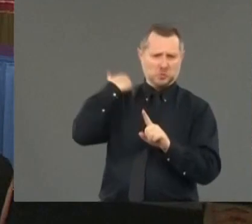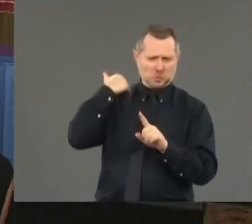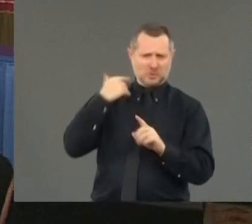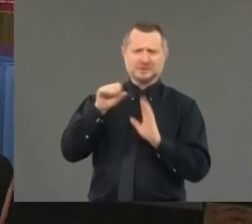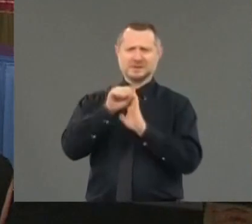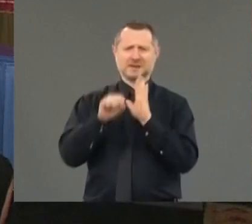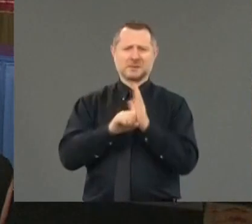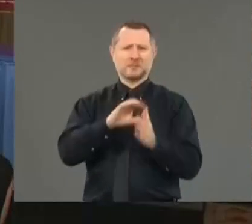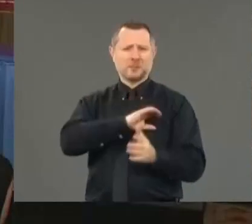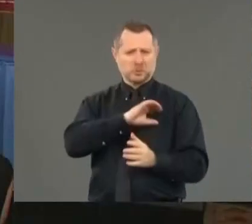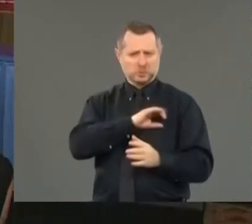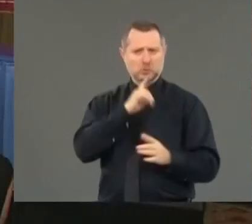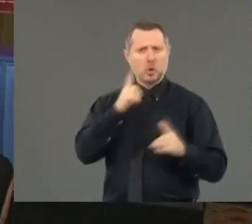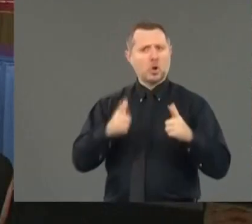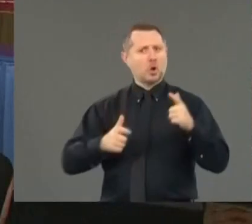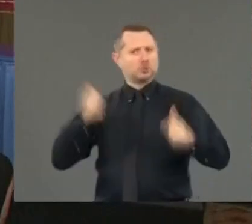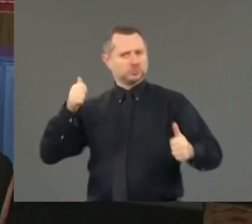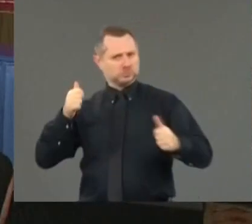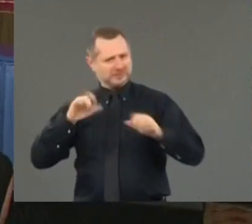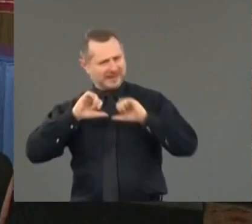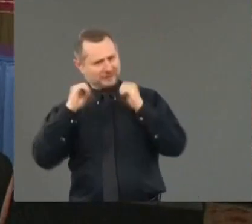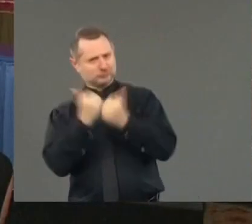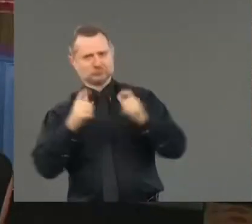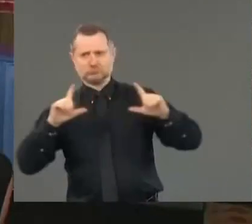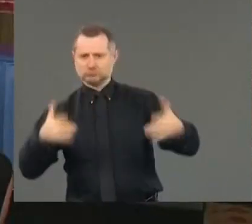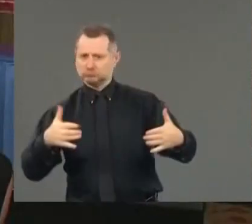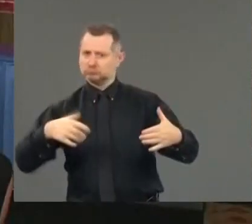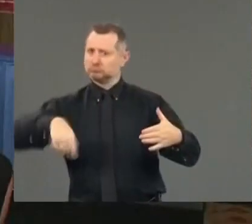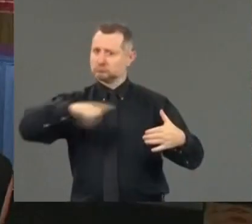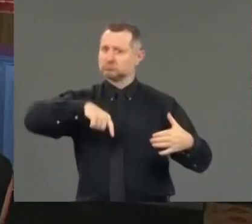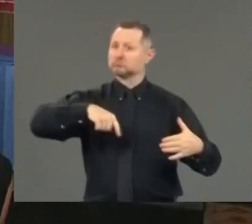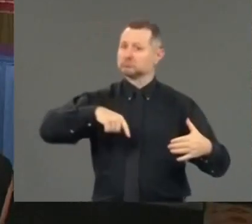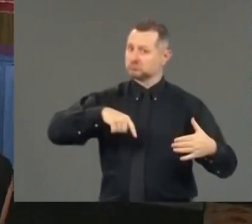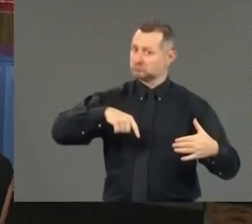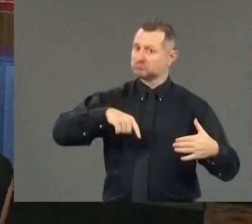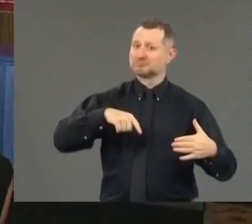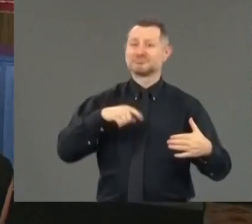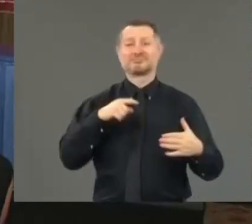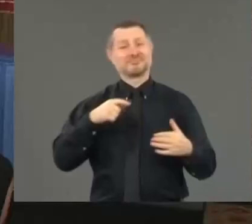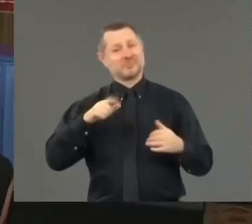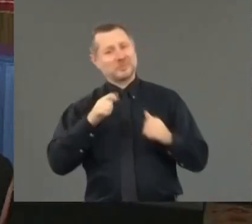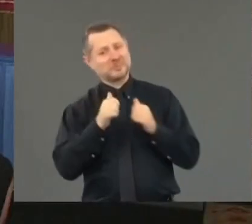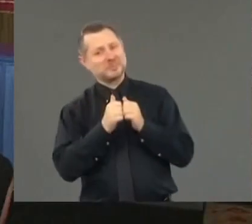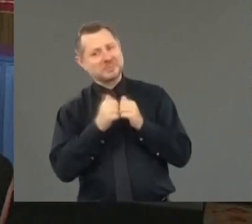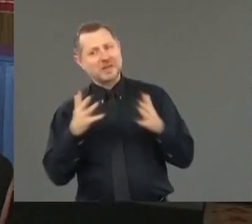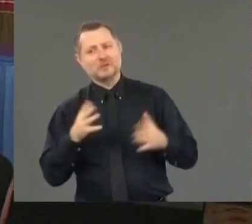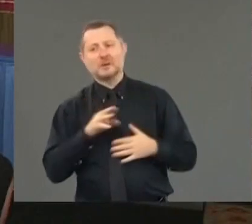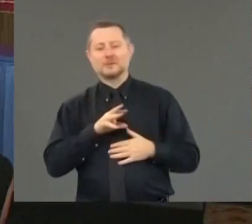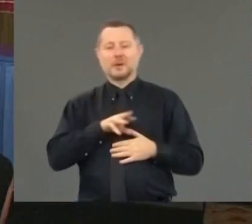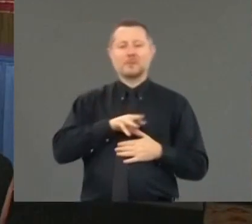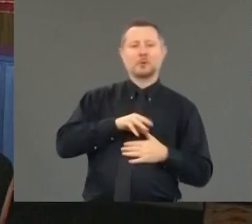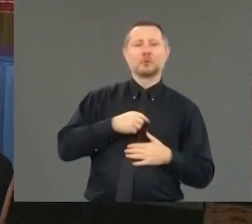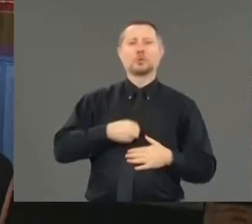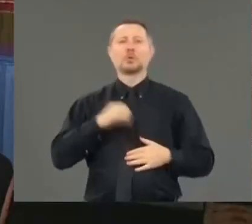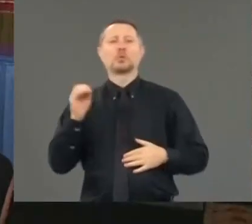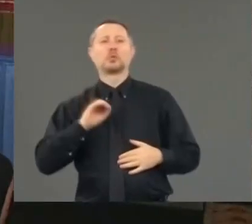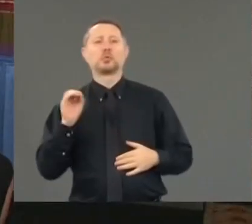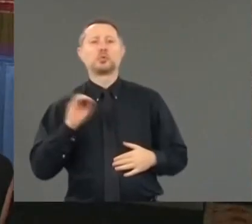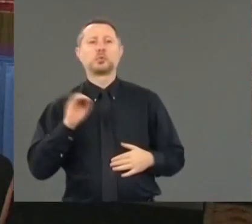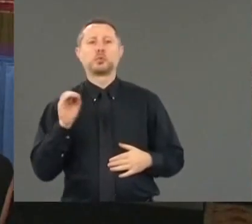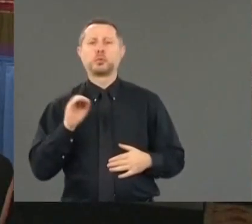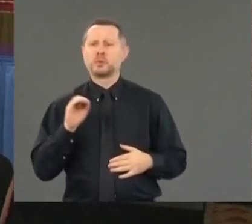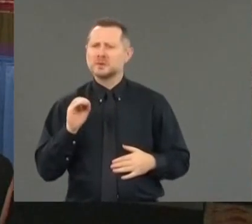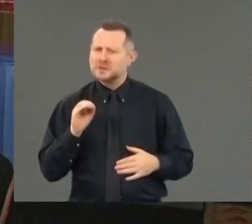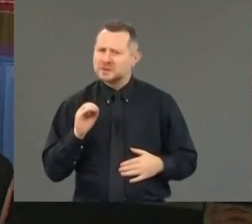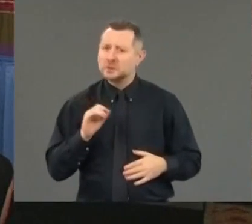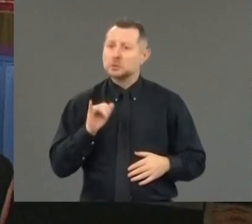largest state police agency in the nation without patrol cameras, dashboard cameras, or body cameras. Your administration